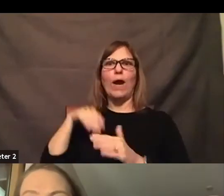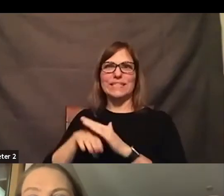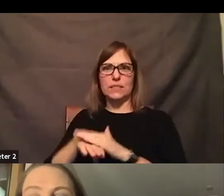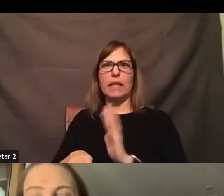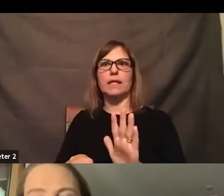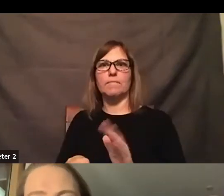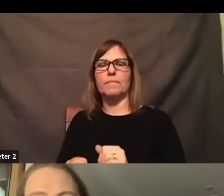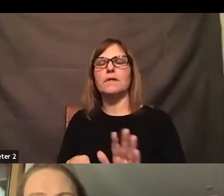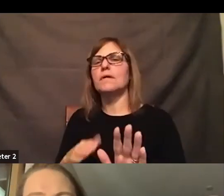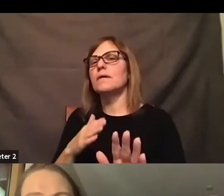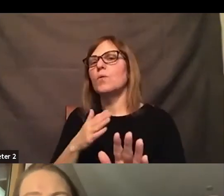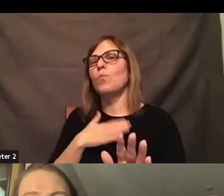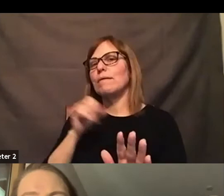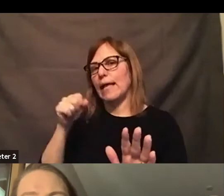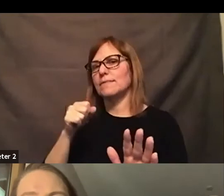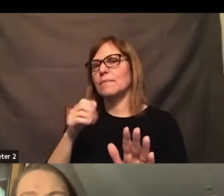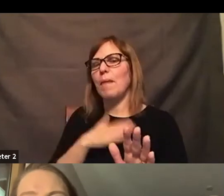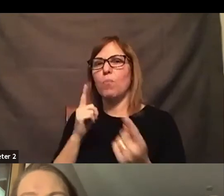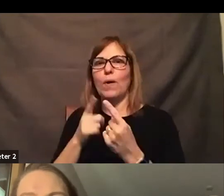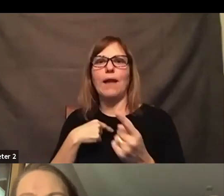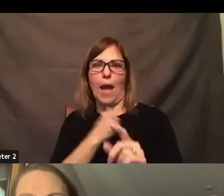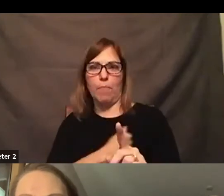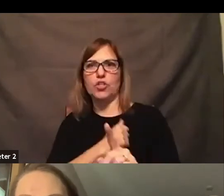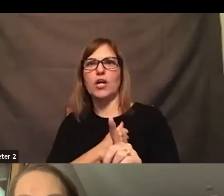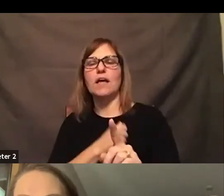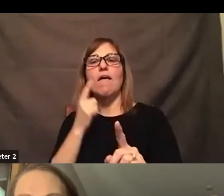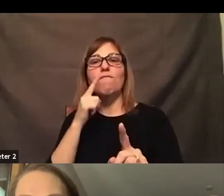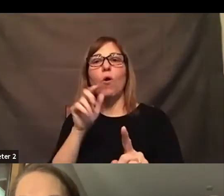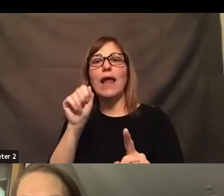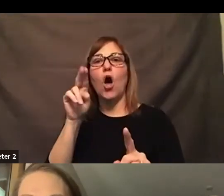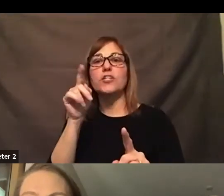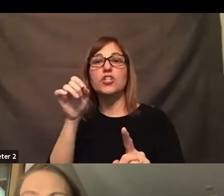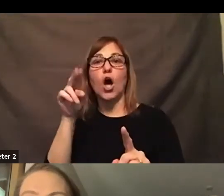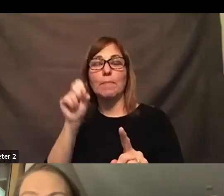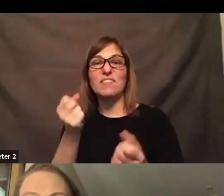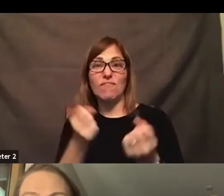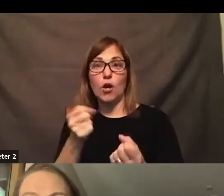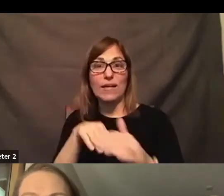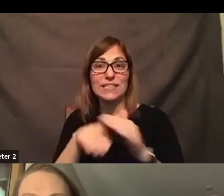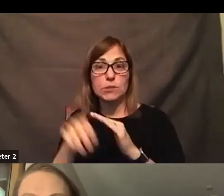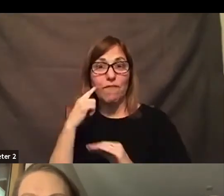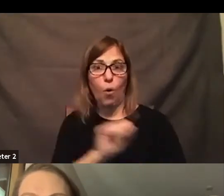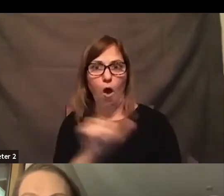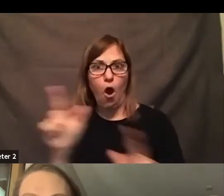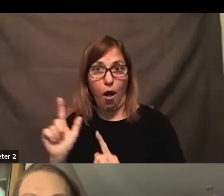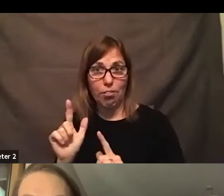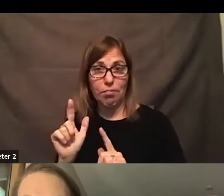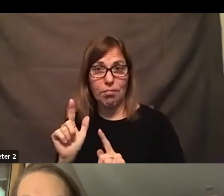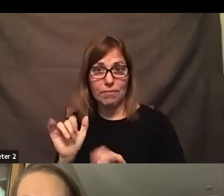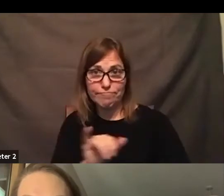that, and I apologize, is to make an autonomous vehicle accessible to everyone is the idea of